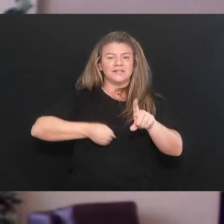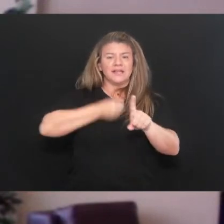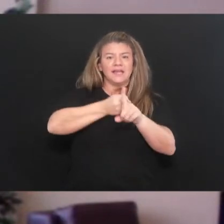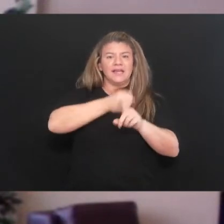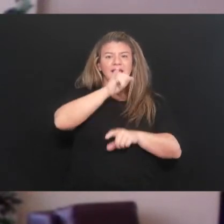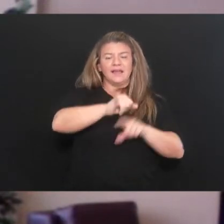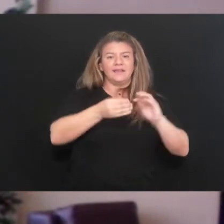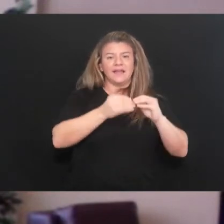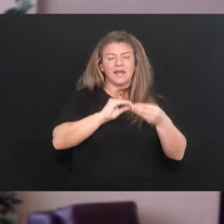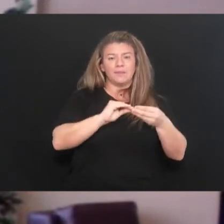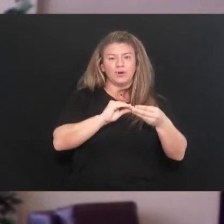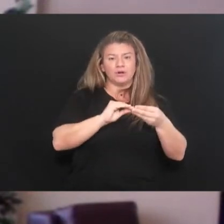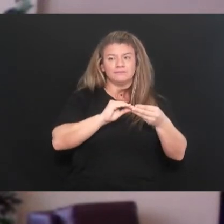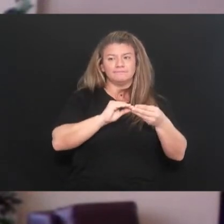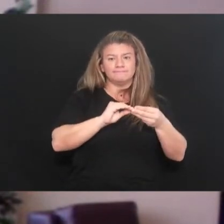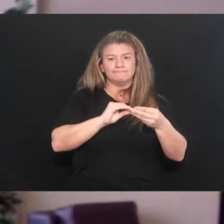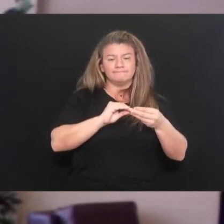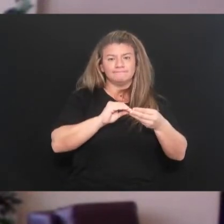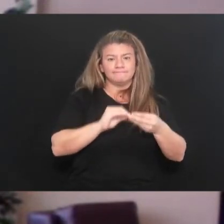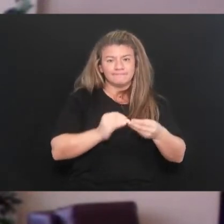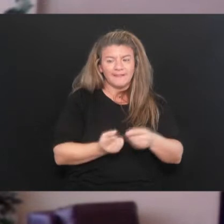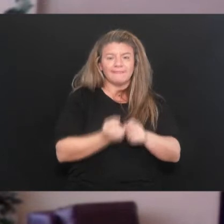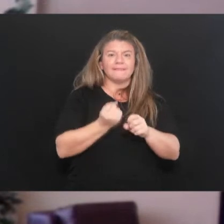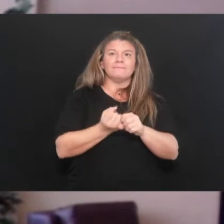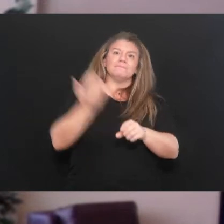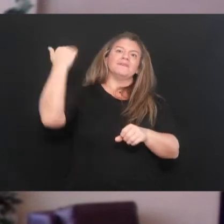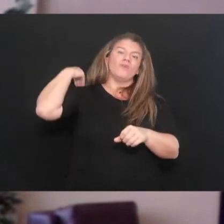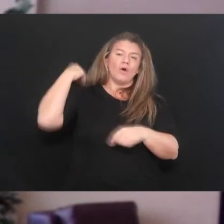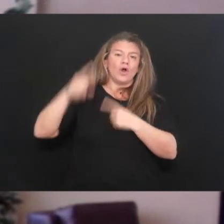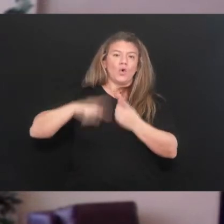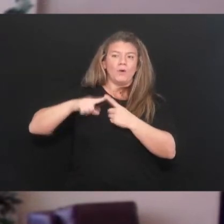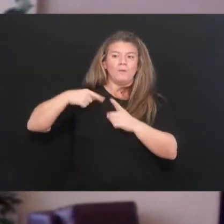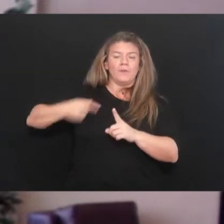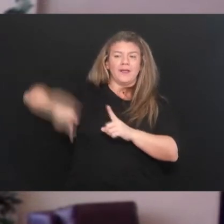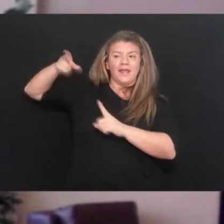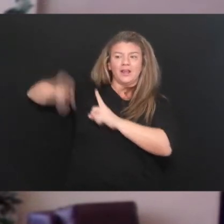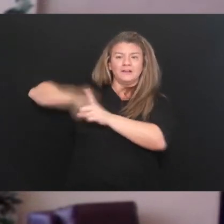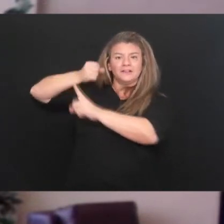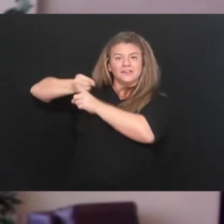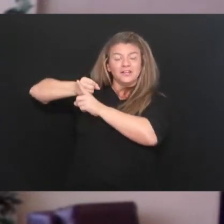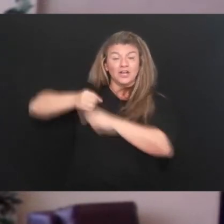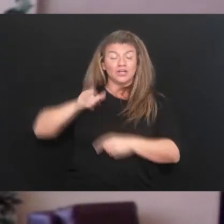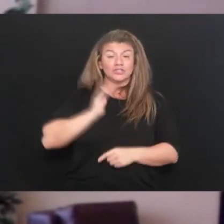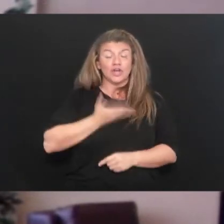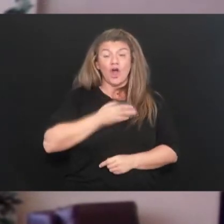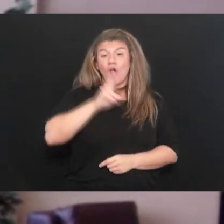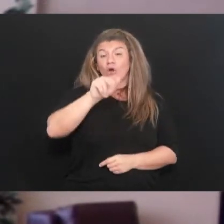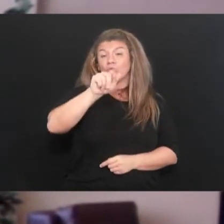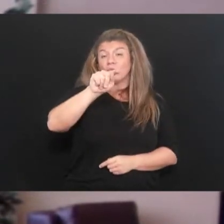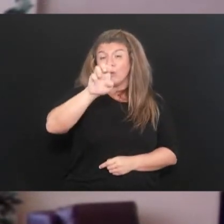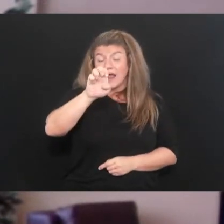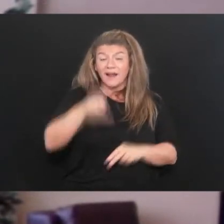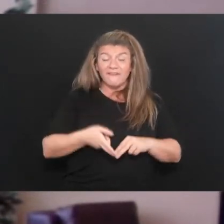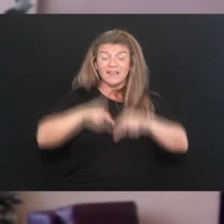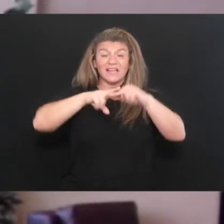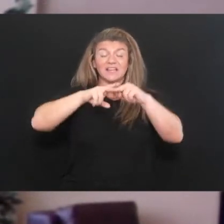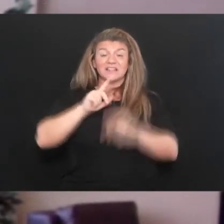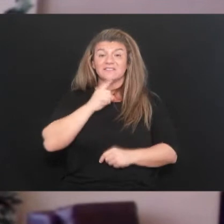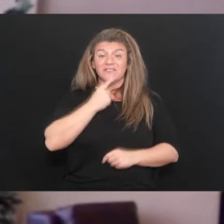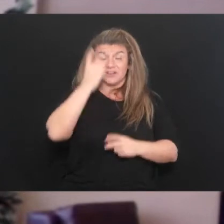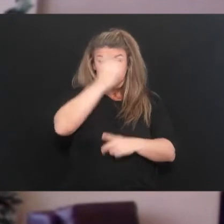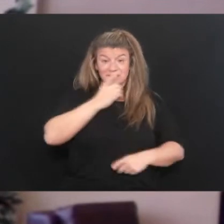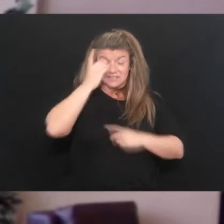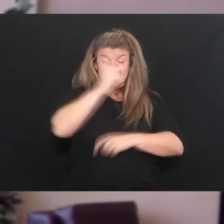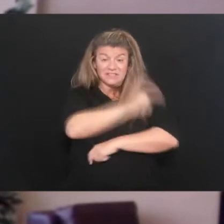that number back in the highest peak. So our rate of increase of severe disease and hospitalization